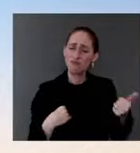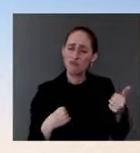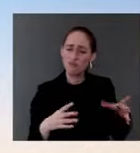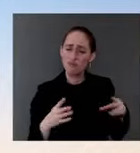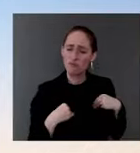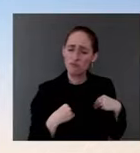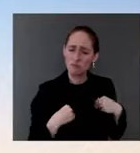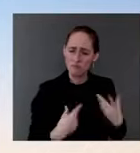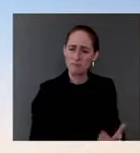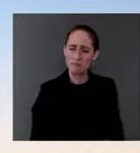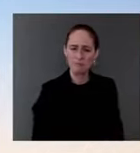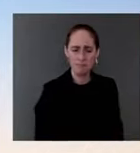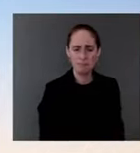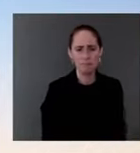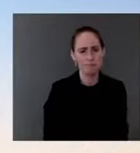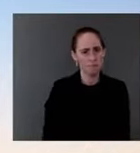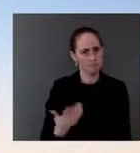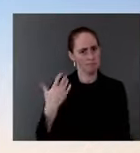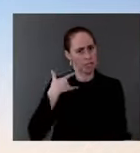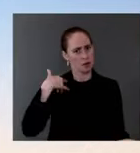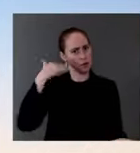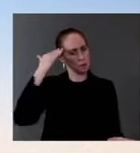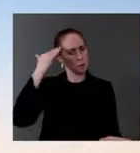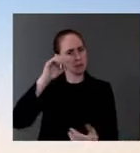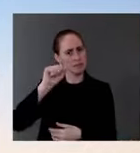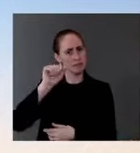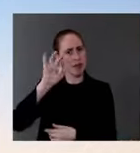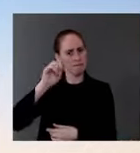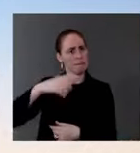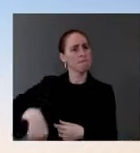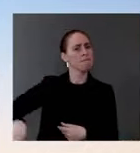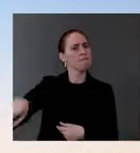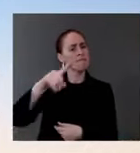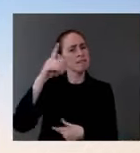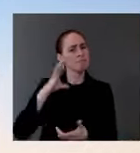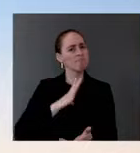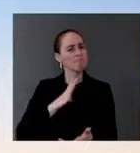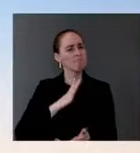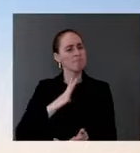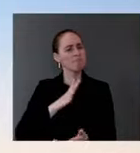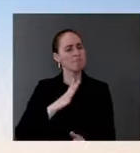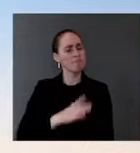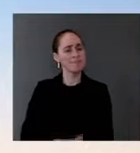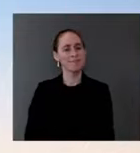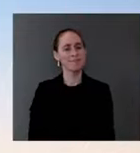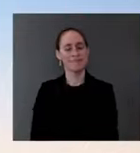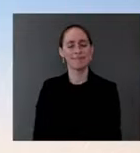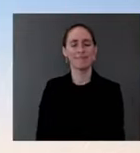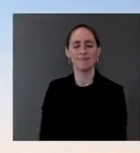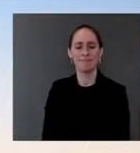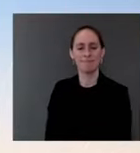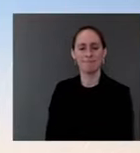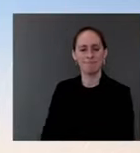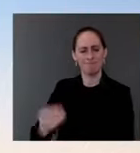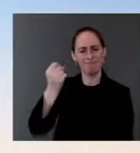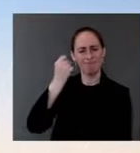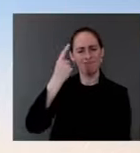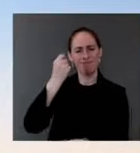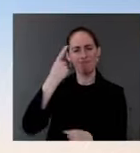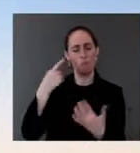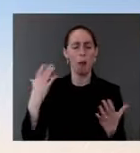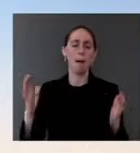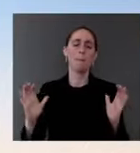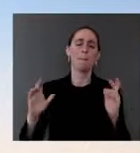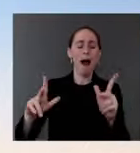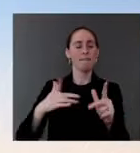point where we're turning to a version of normalcy for everybody, right? Where you're not sending your kids backpack with 7 extra